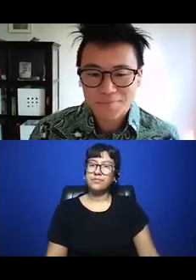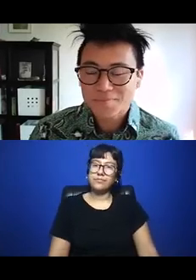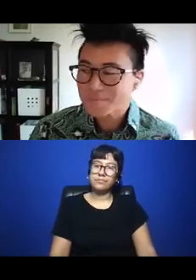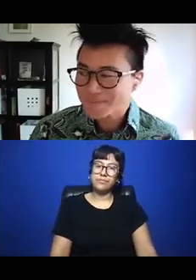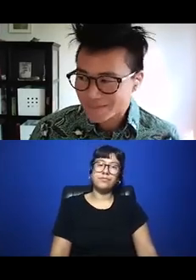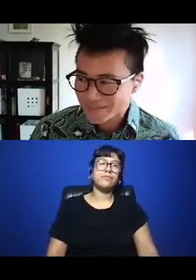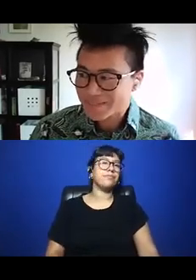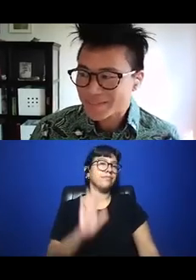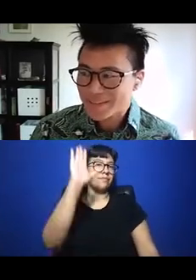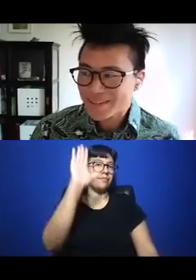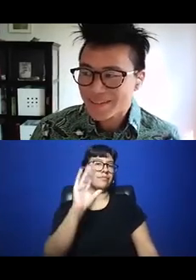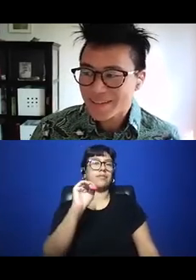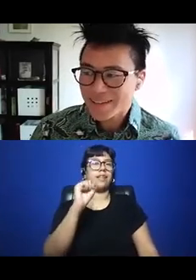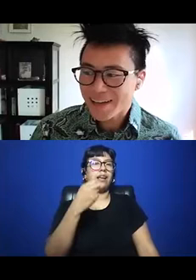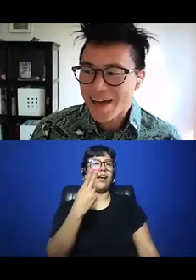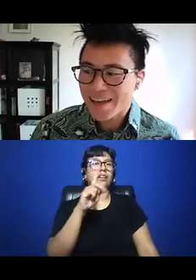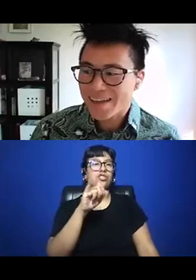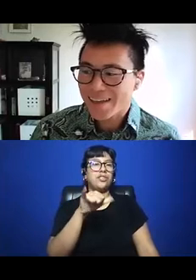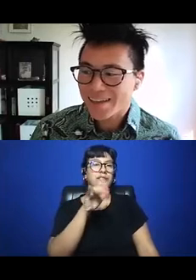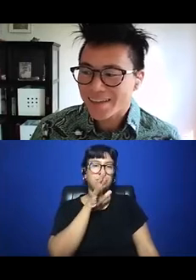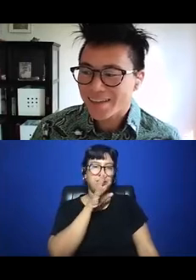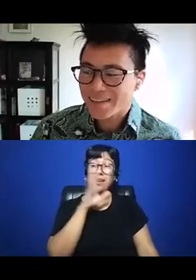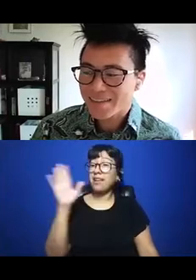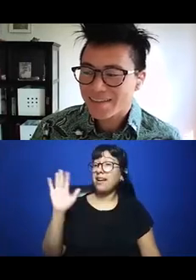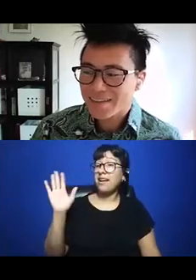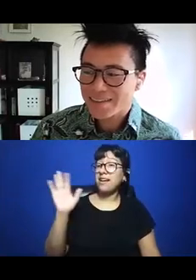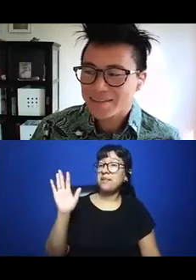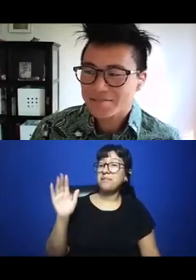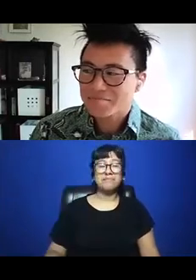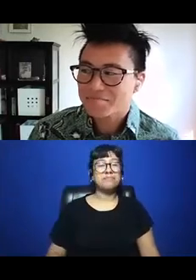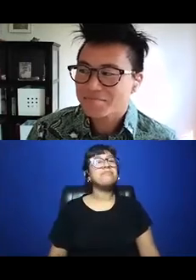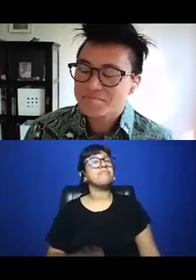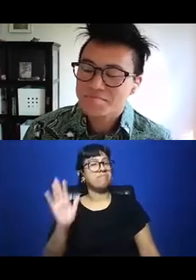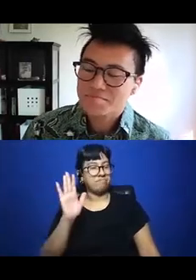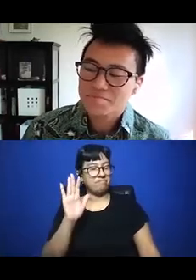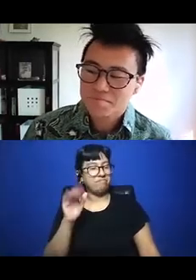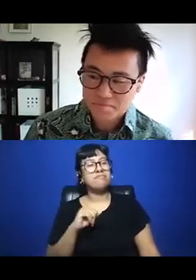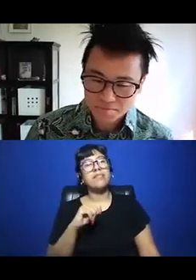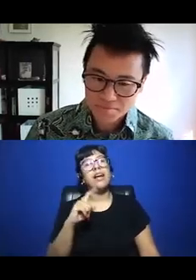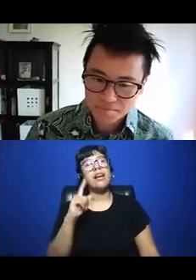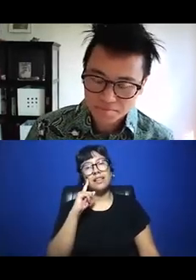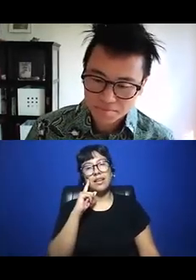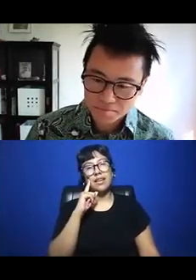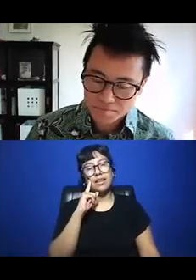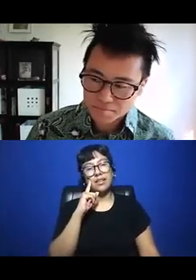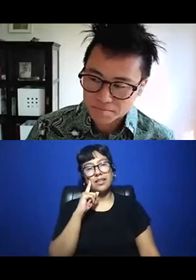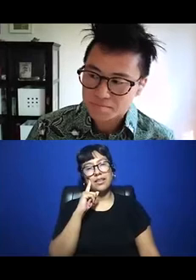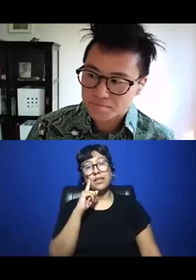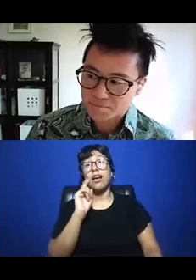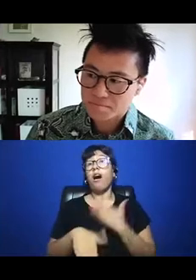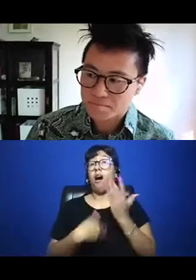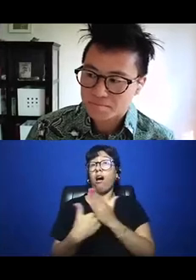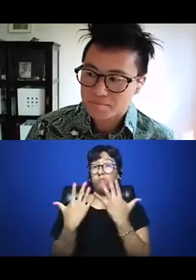Hi, this is Ashley speaking. Hi. Hi, I think that all of the attendees